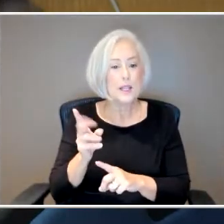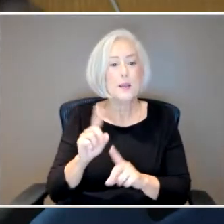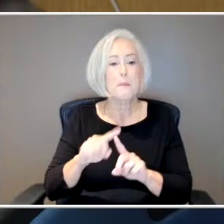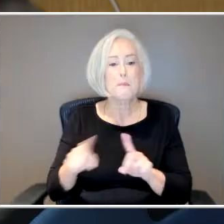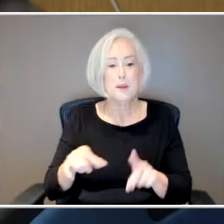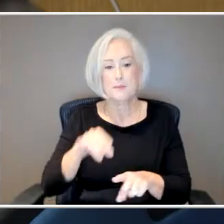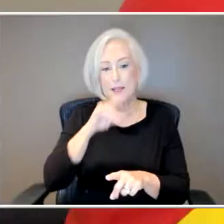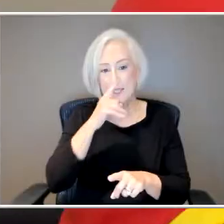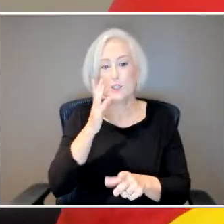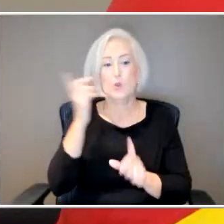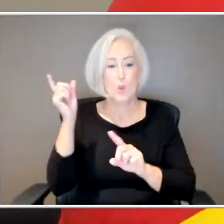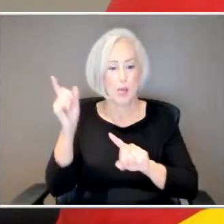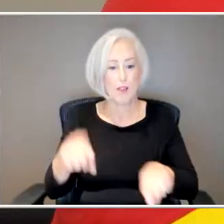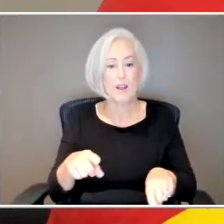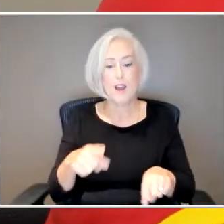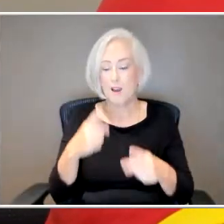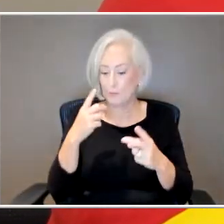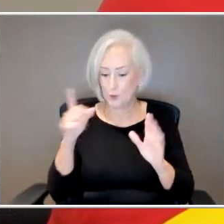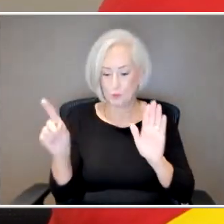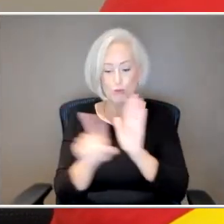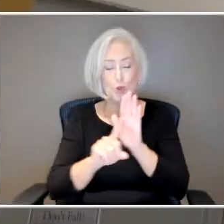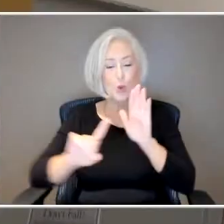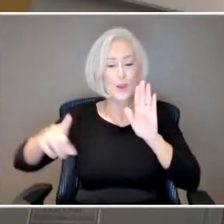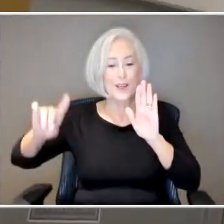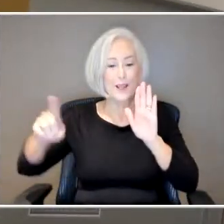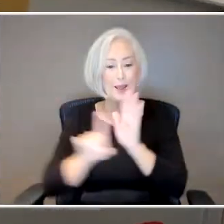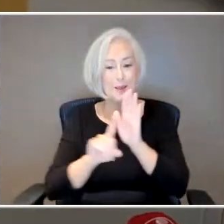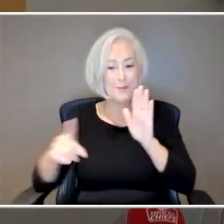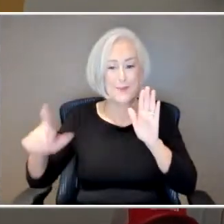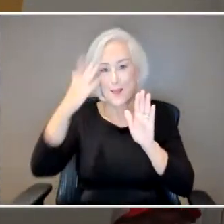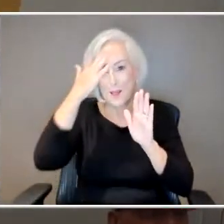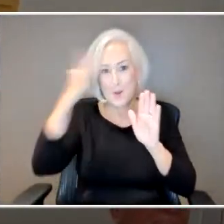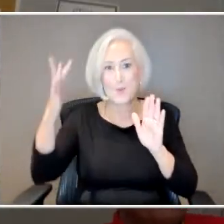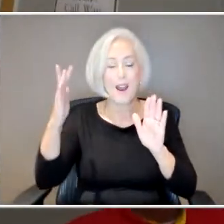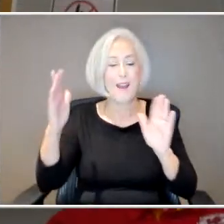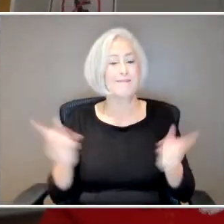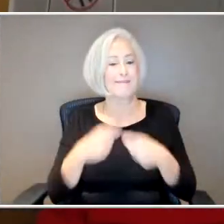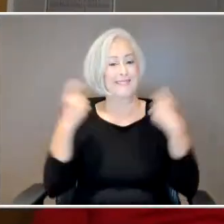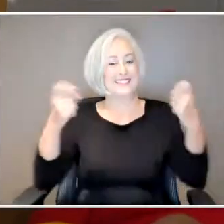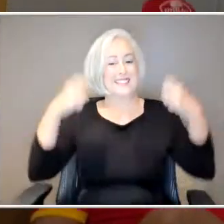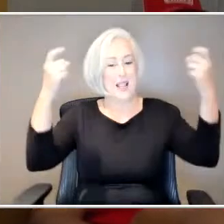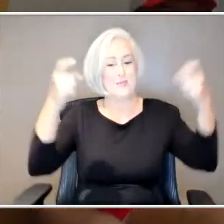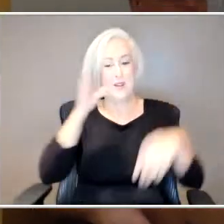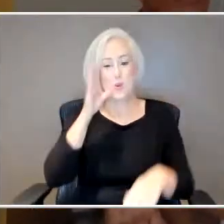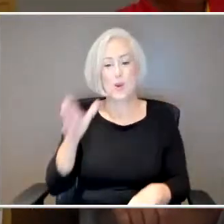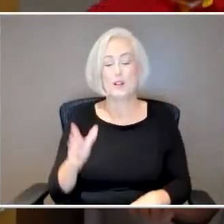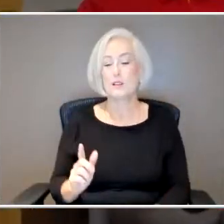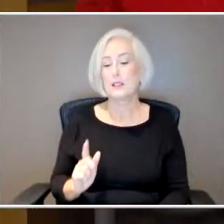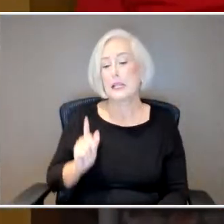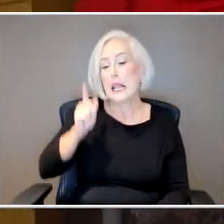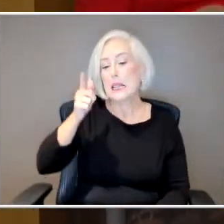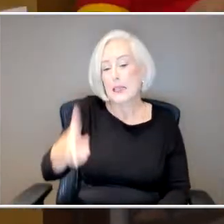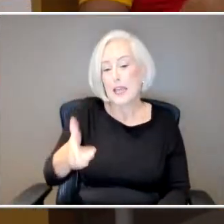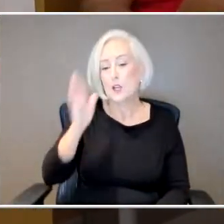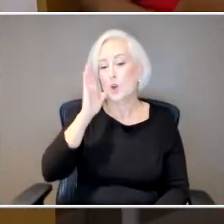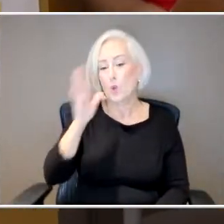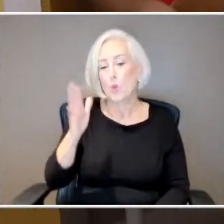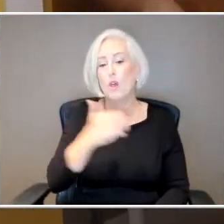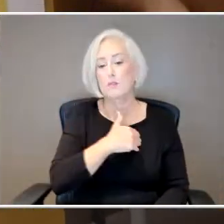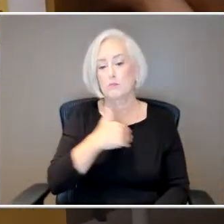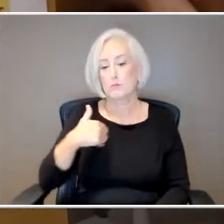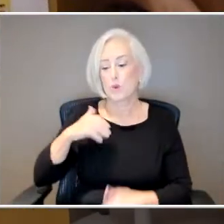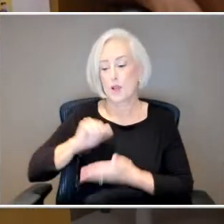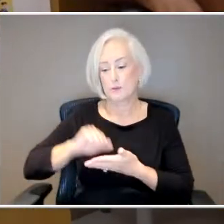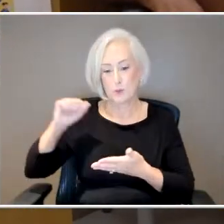bell because we're celebrating. Later, she will need to undergo a mastectomy and will need cancer surveillance